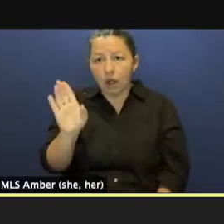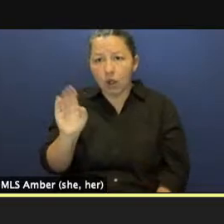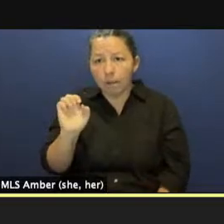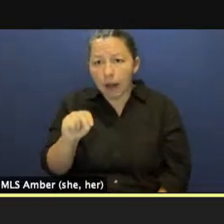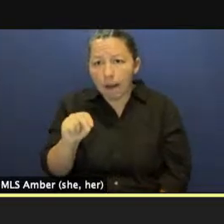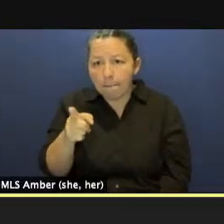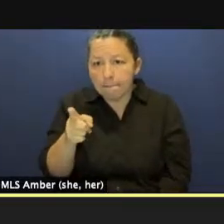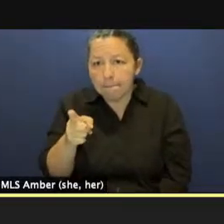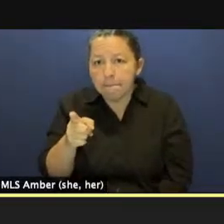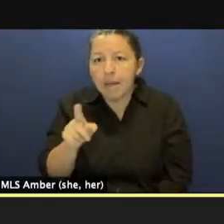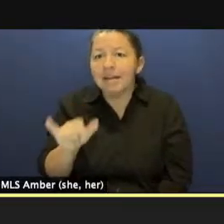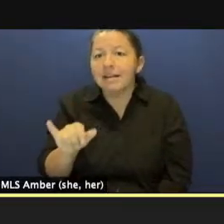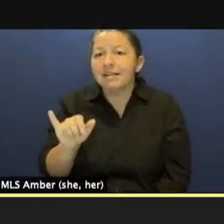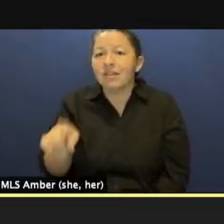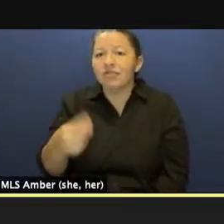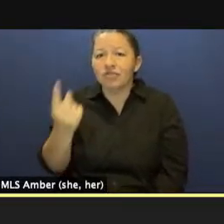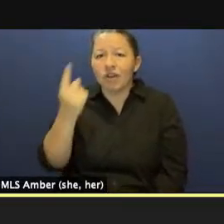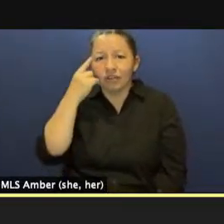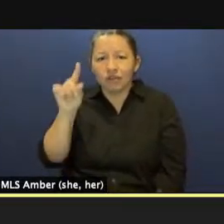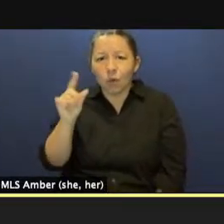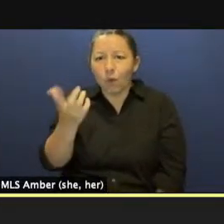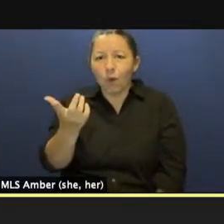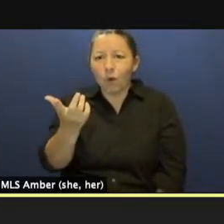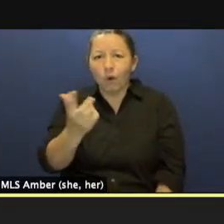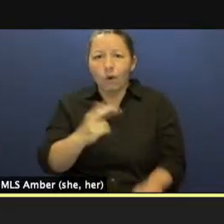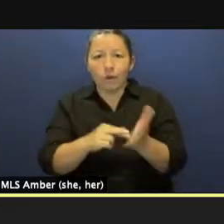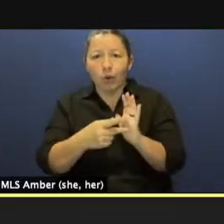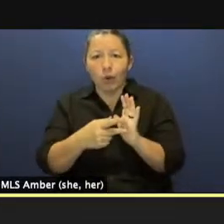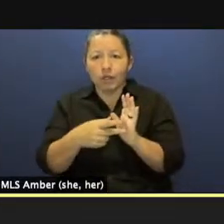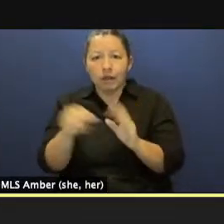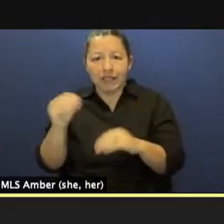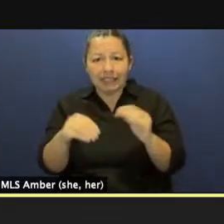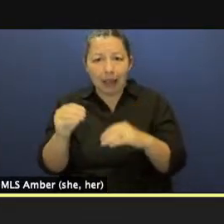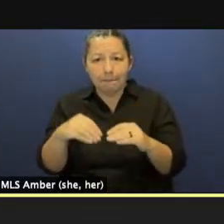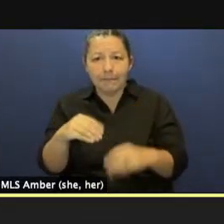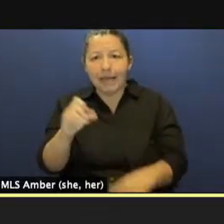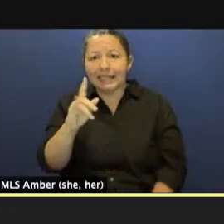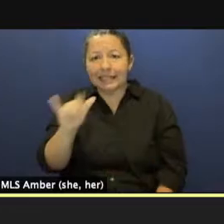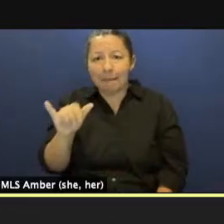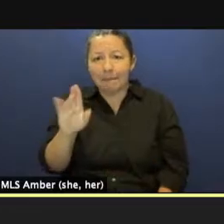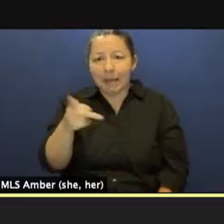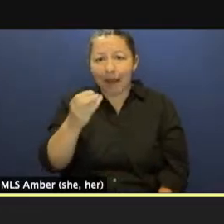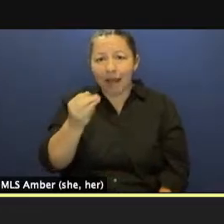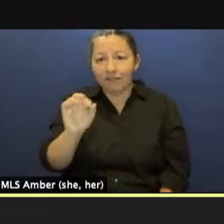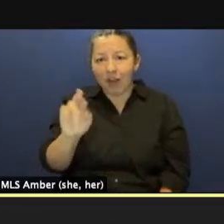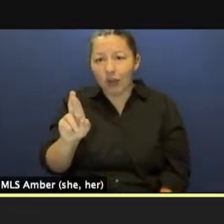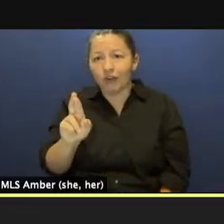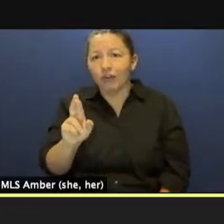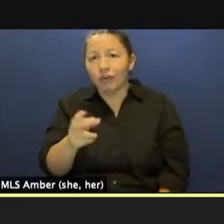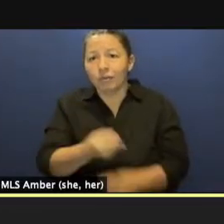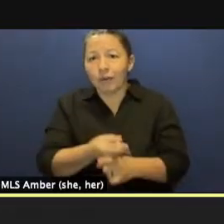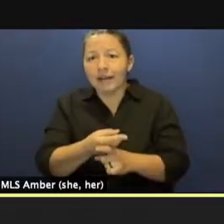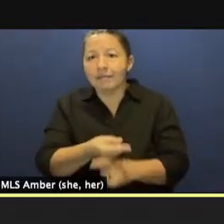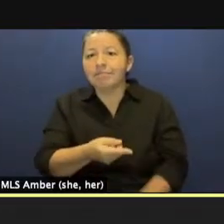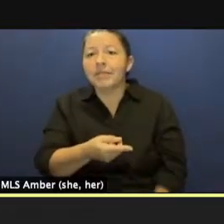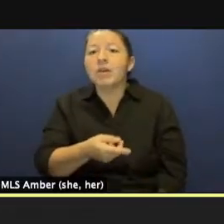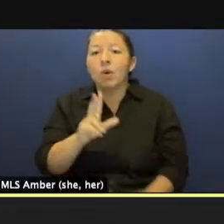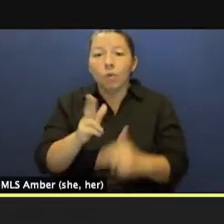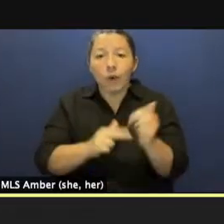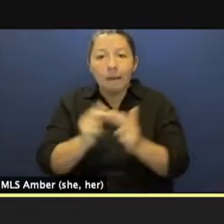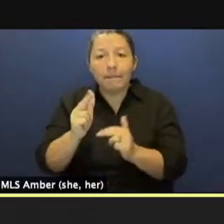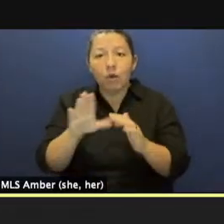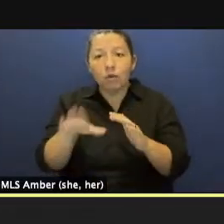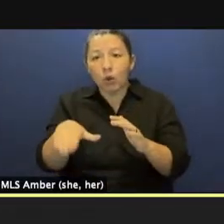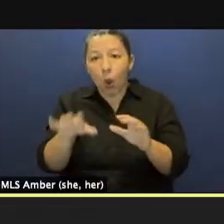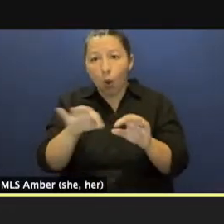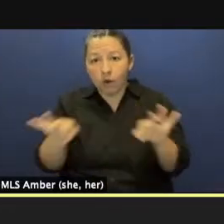just for this purpose of assembly pathfinder, this of course is not flight or even EDU hardware. We've built the lower